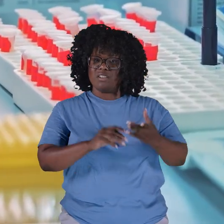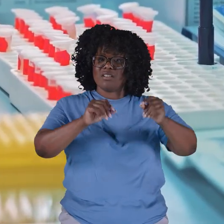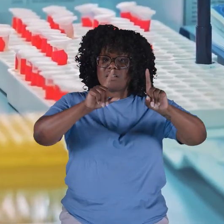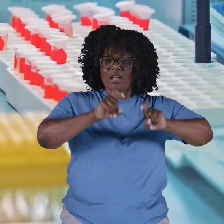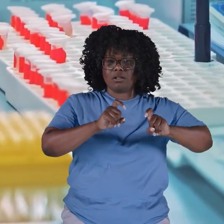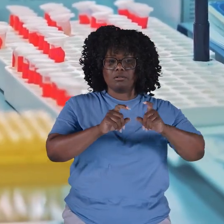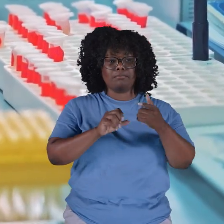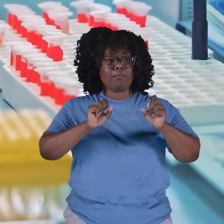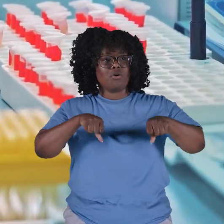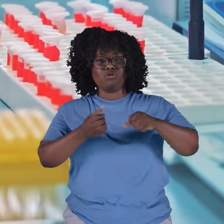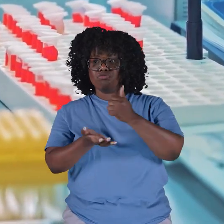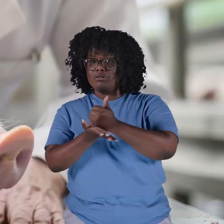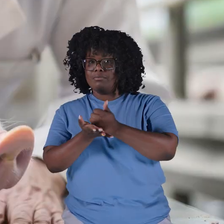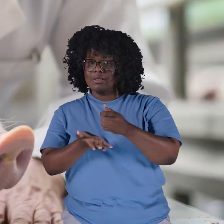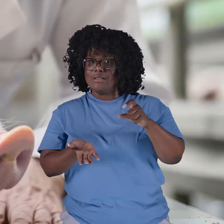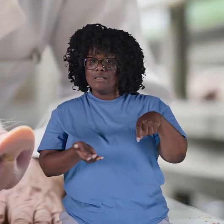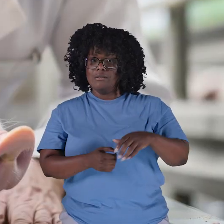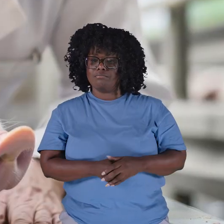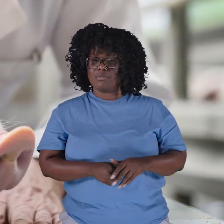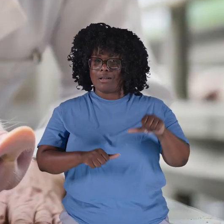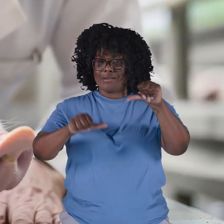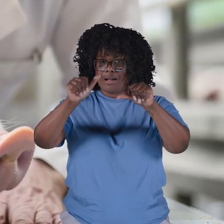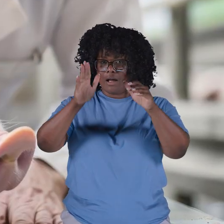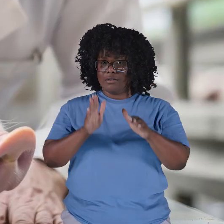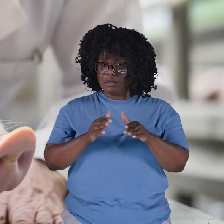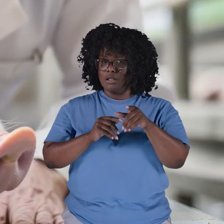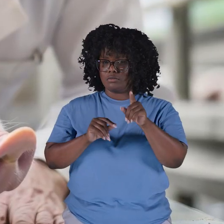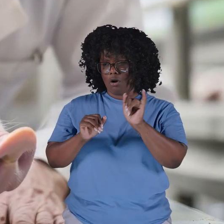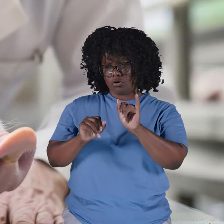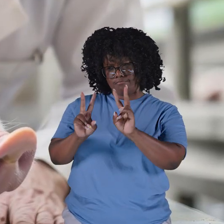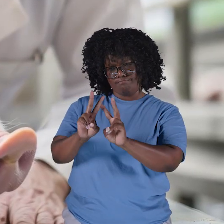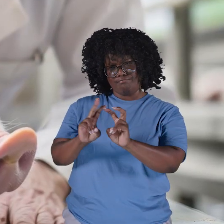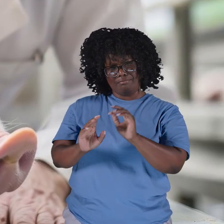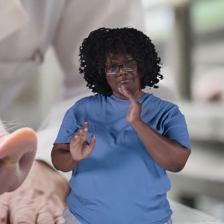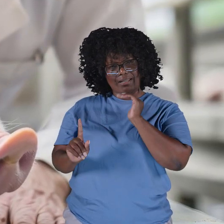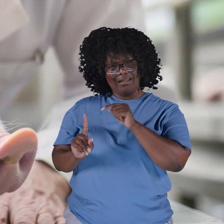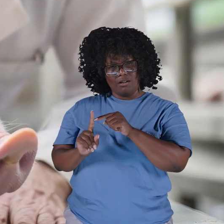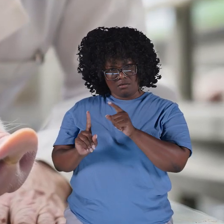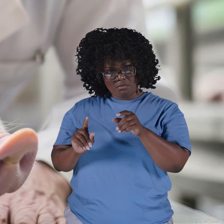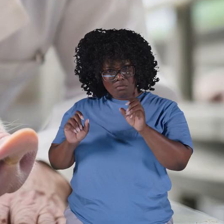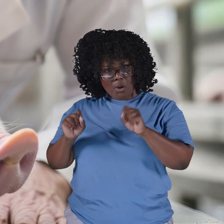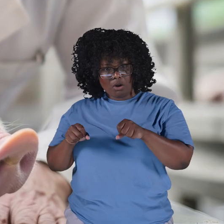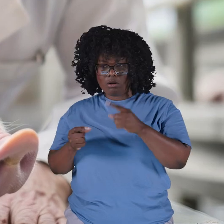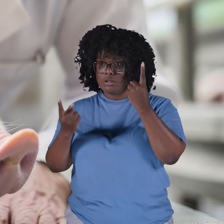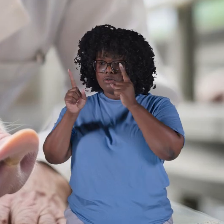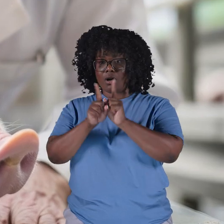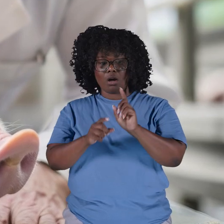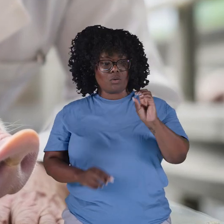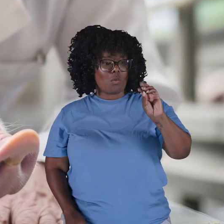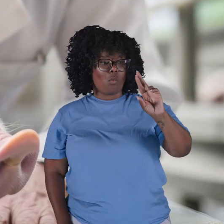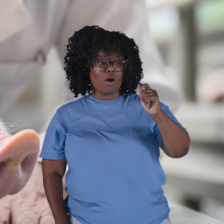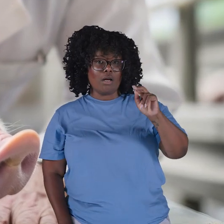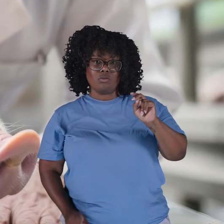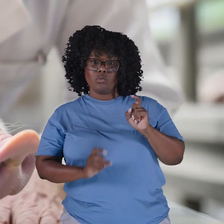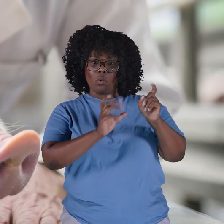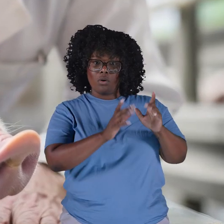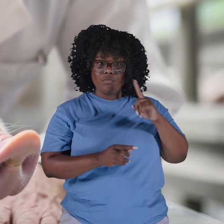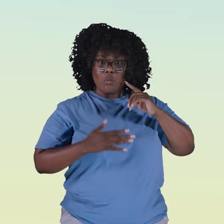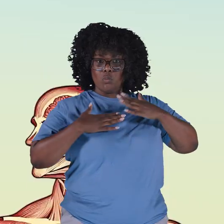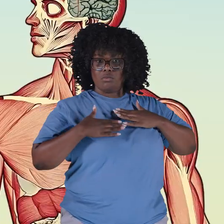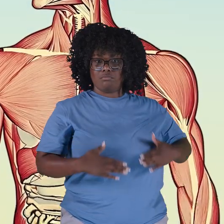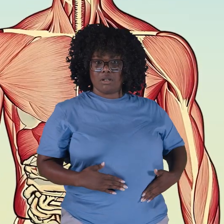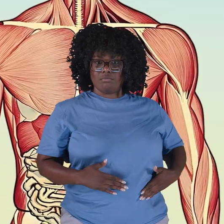potential treatments. Scientists are also exploring pigs as potential organ donors for humans,